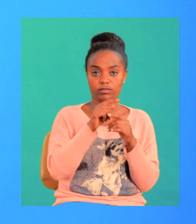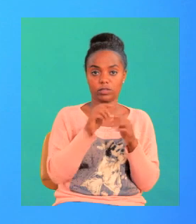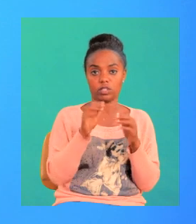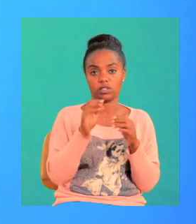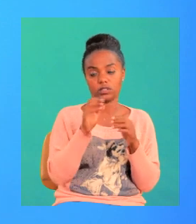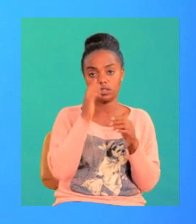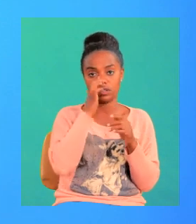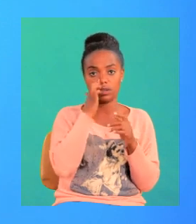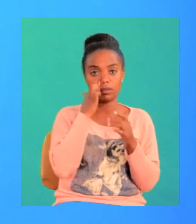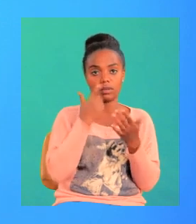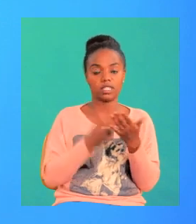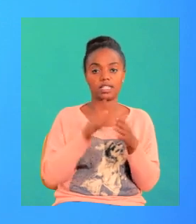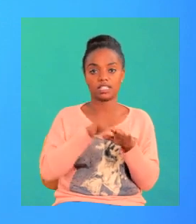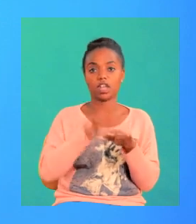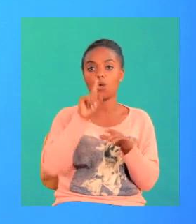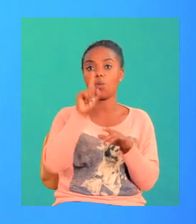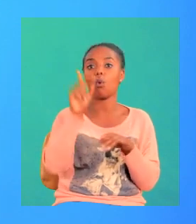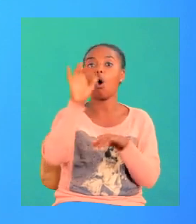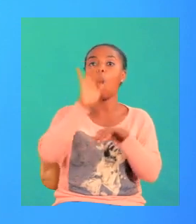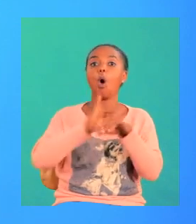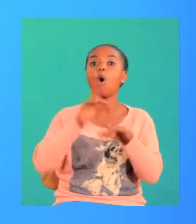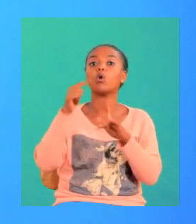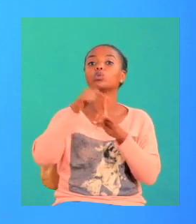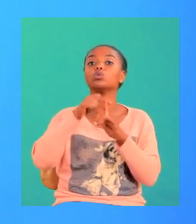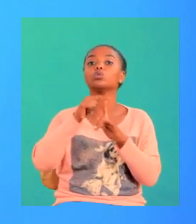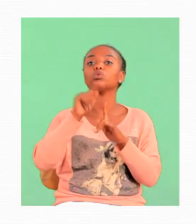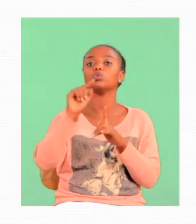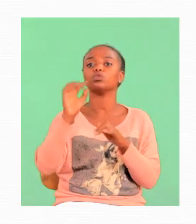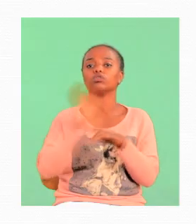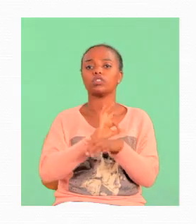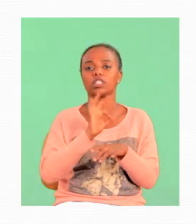case, this will be a one-to-one function. For this case,